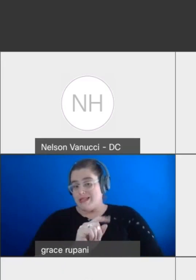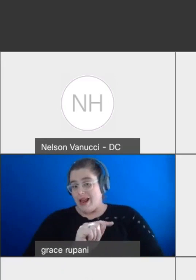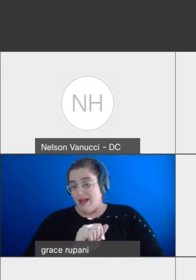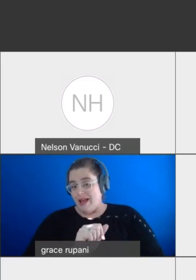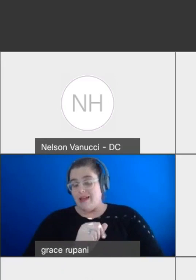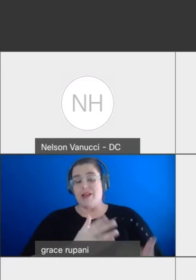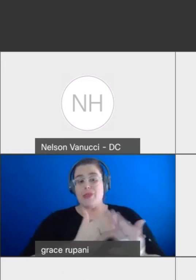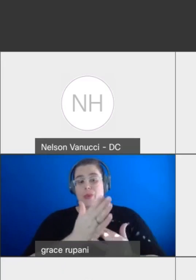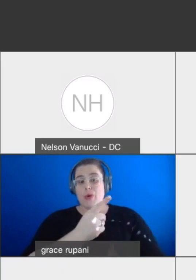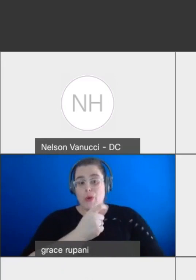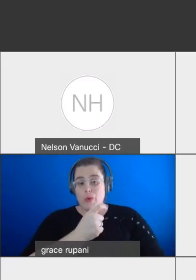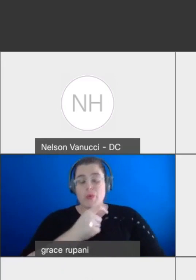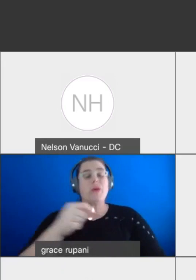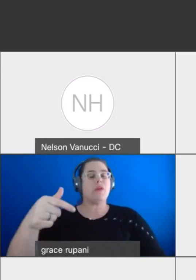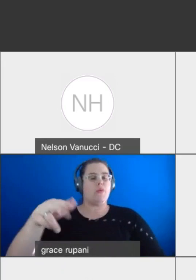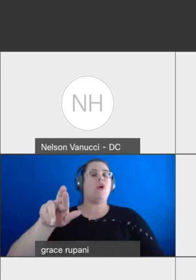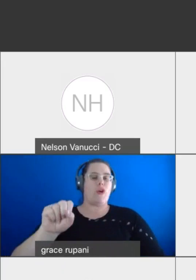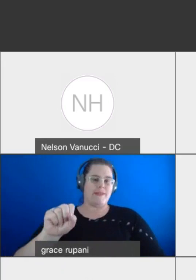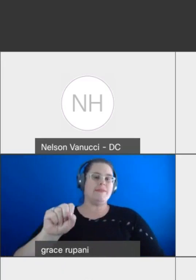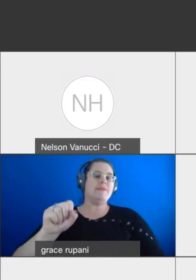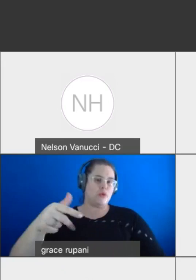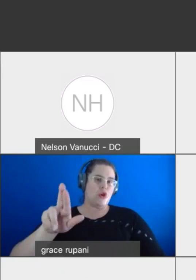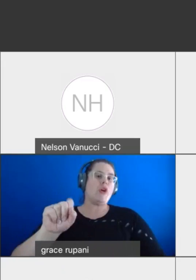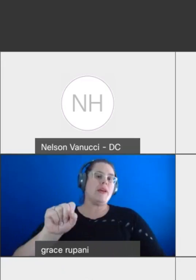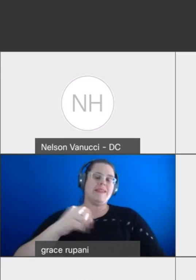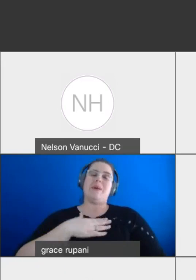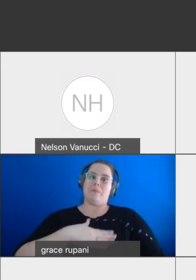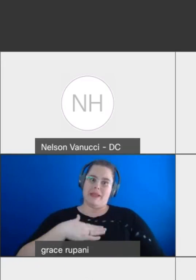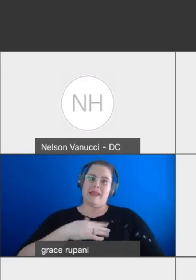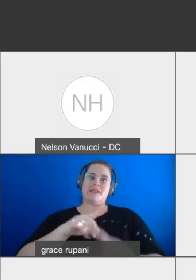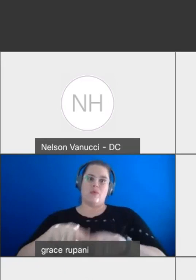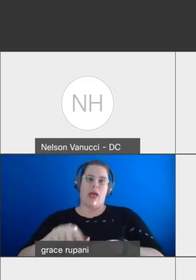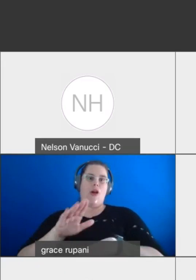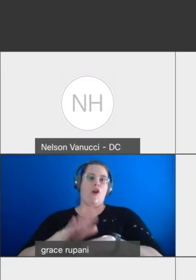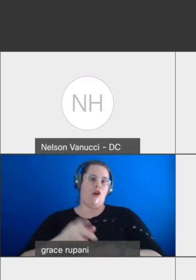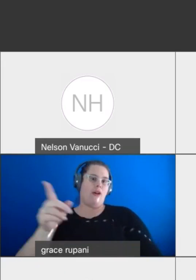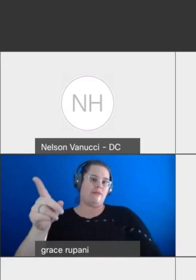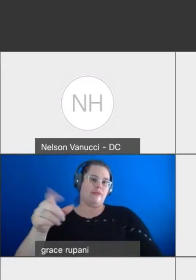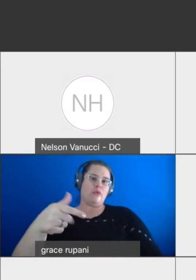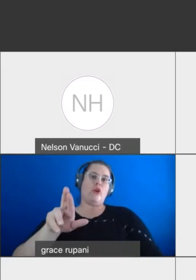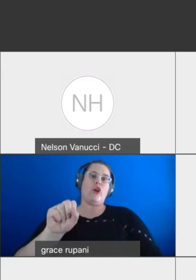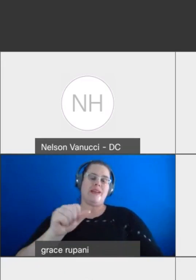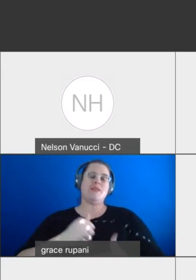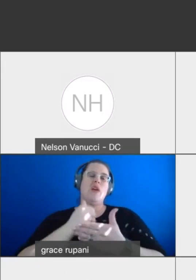resource specialist. So please rely on what they are telling you about how to update that information.